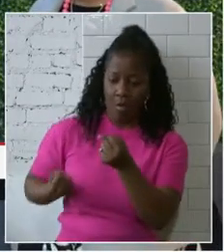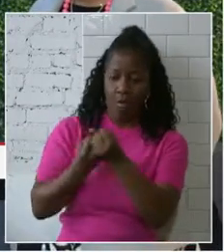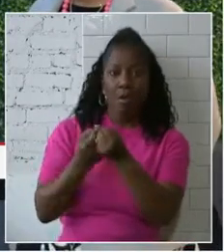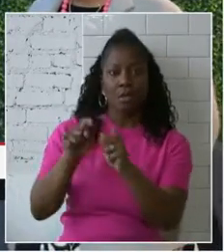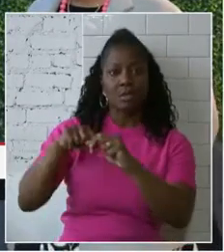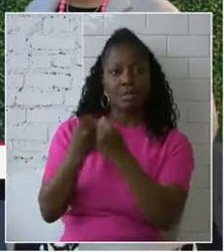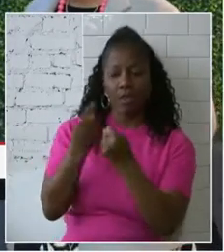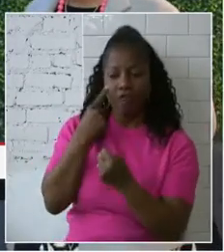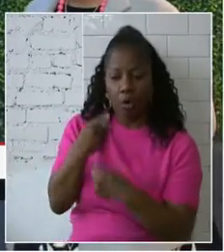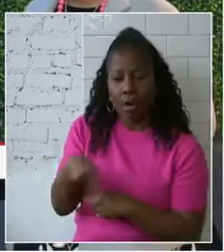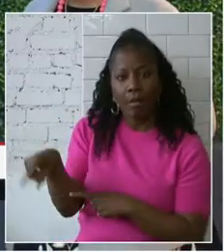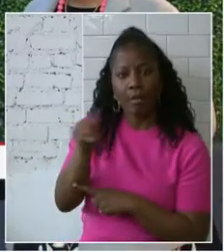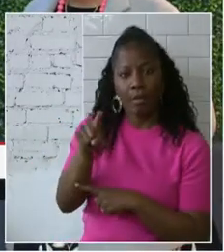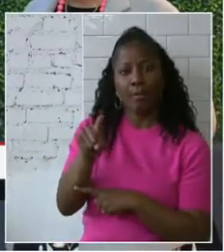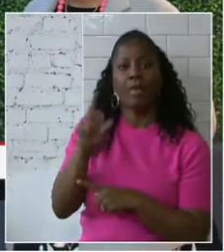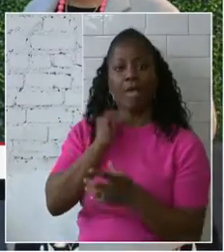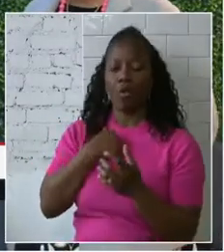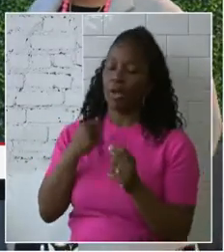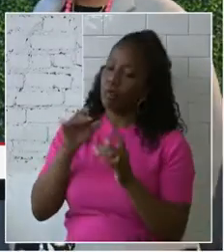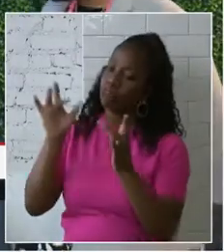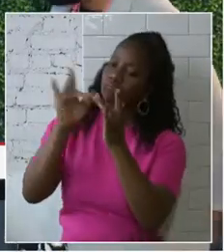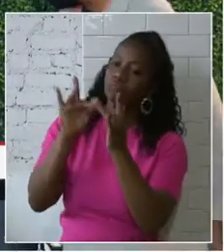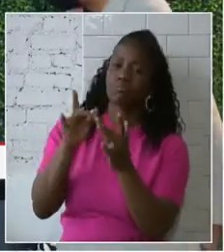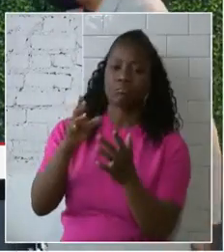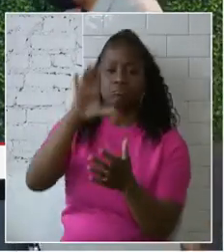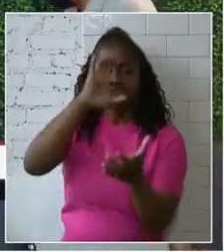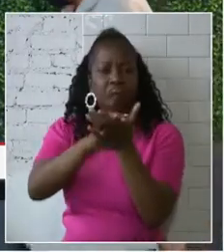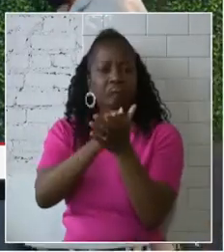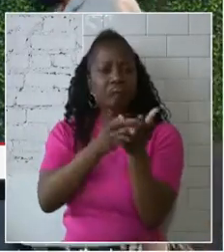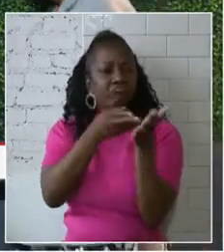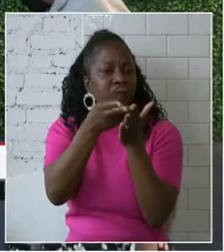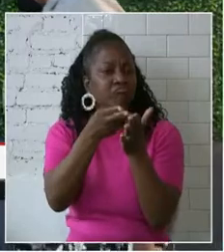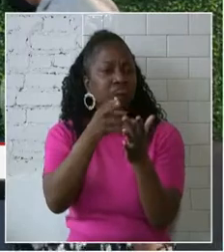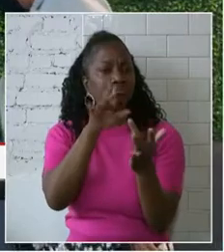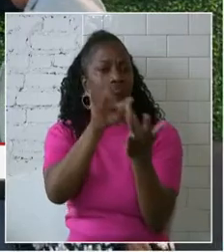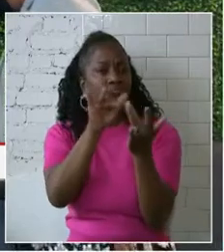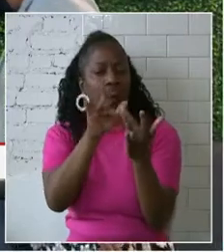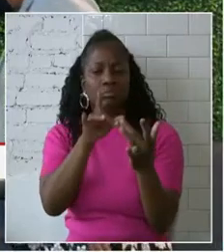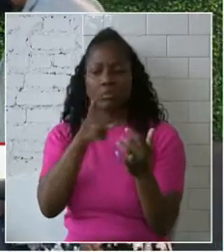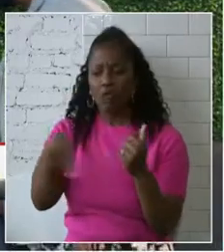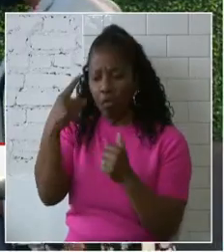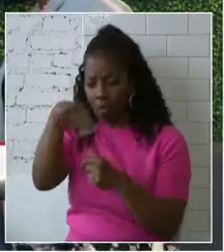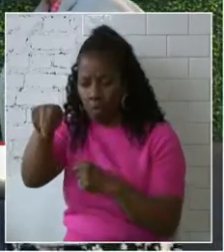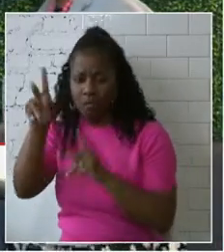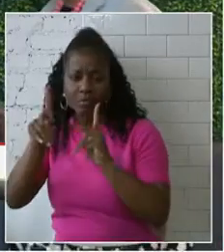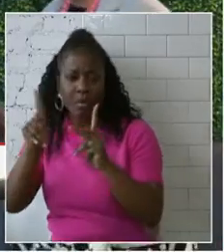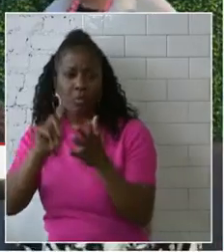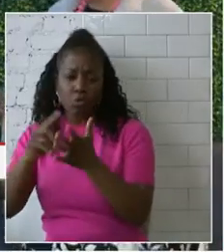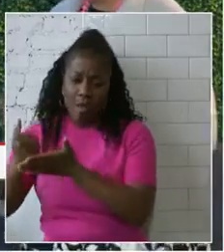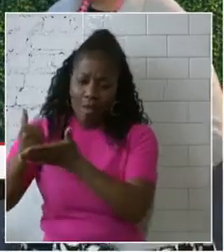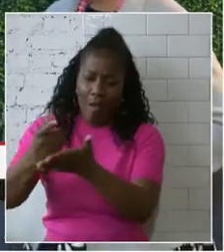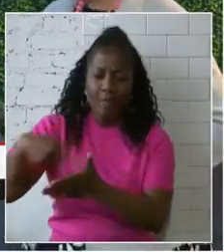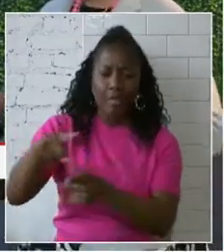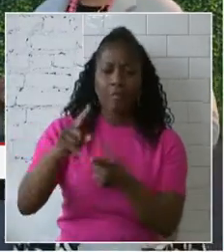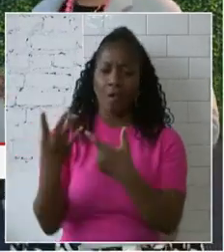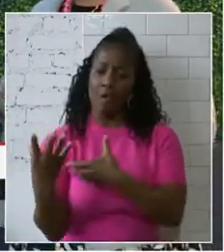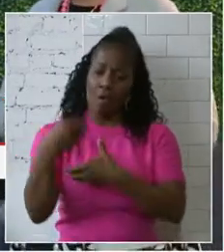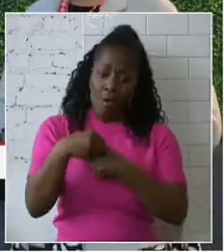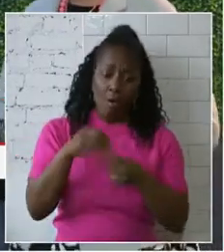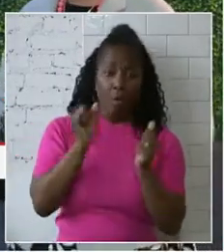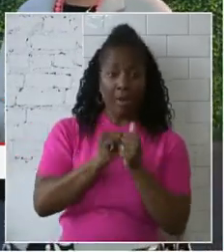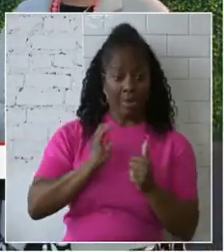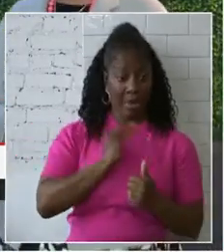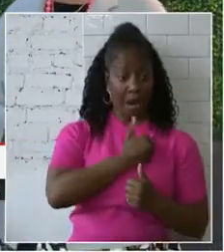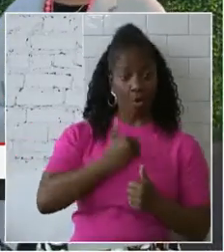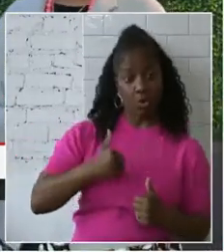credible contact from the ONE's office, the Department of Parks and Recreation, the Department of Youth Rehabilitation Services, or the